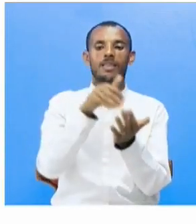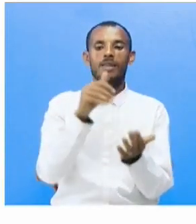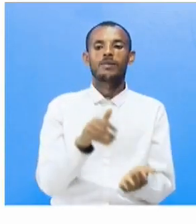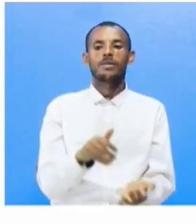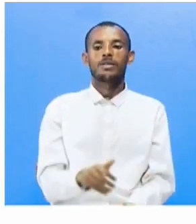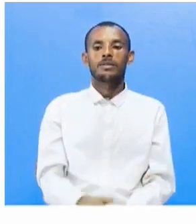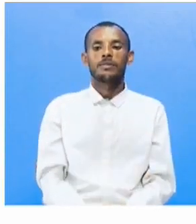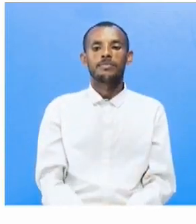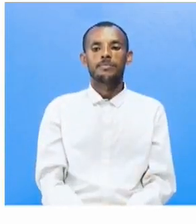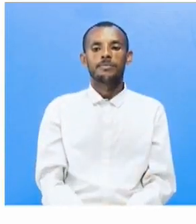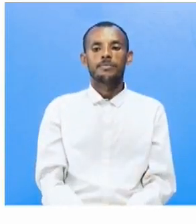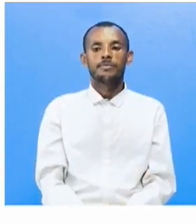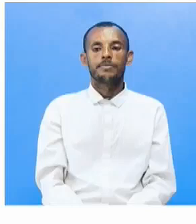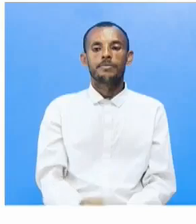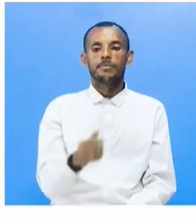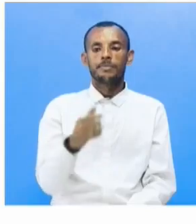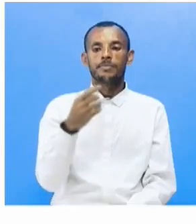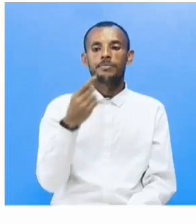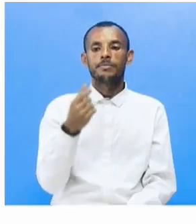birr.